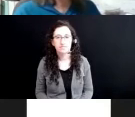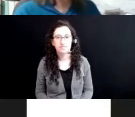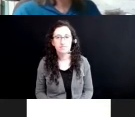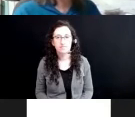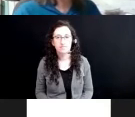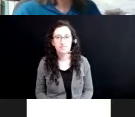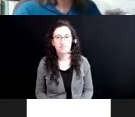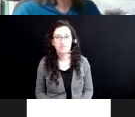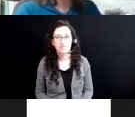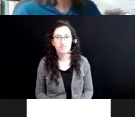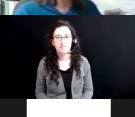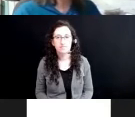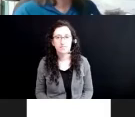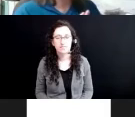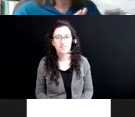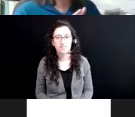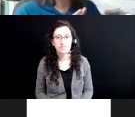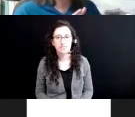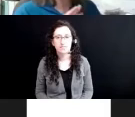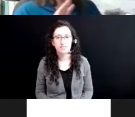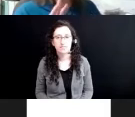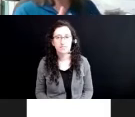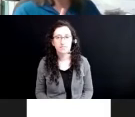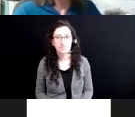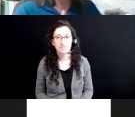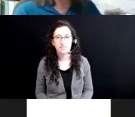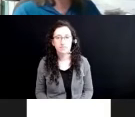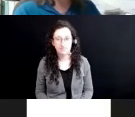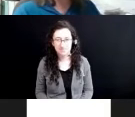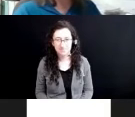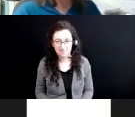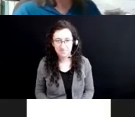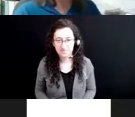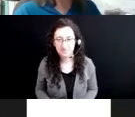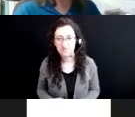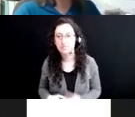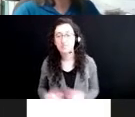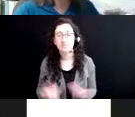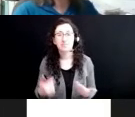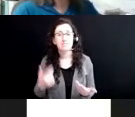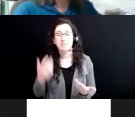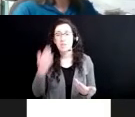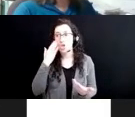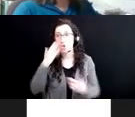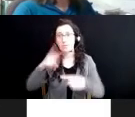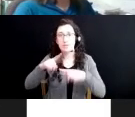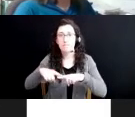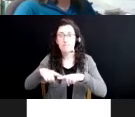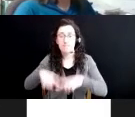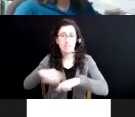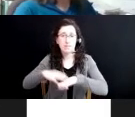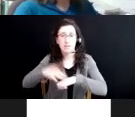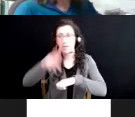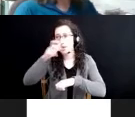know they make the world go round in so many other aspects too, for food production,